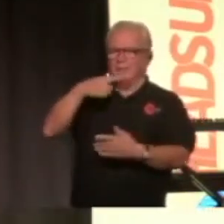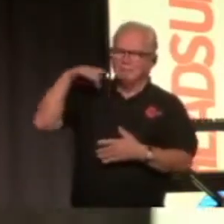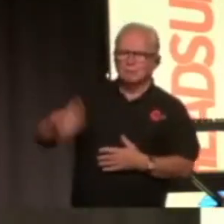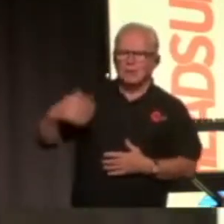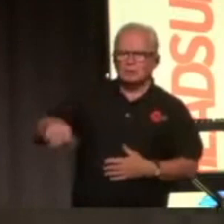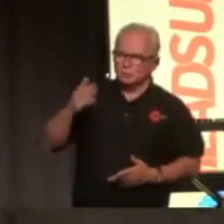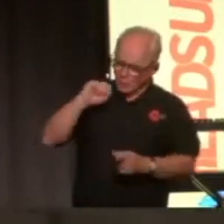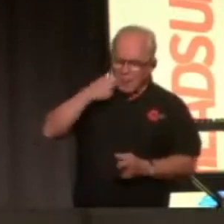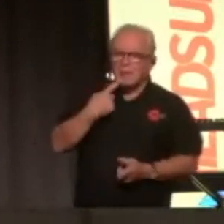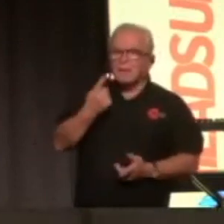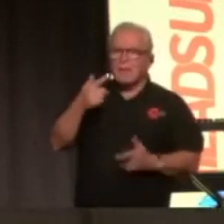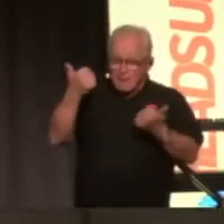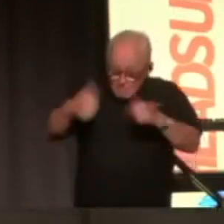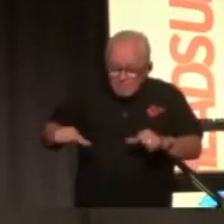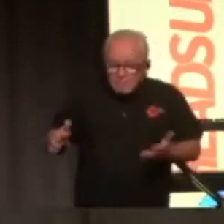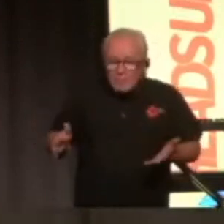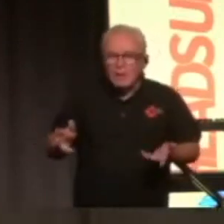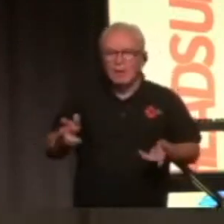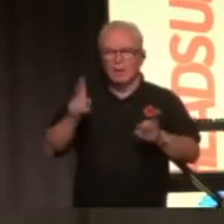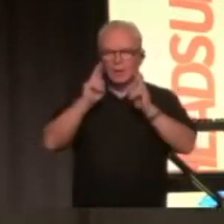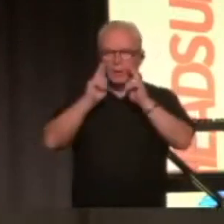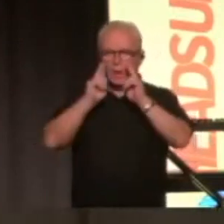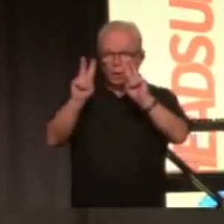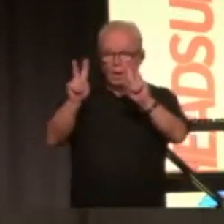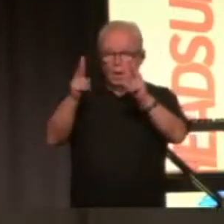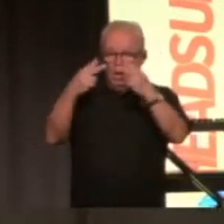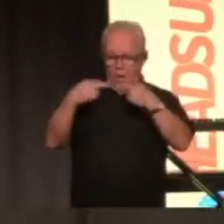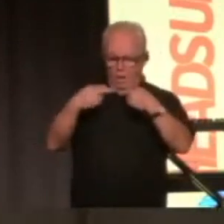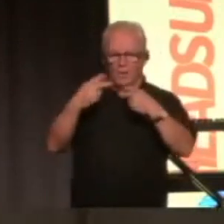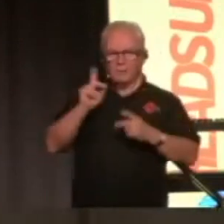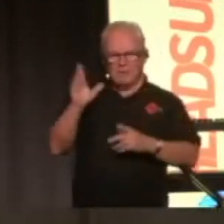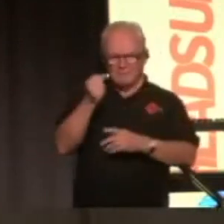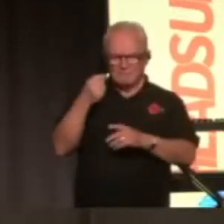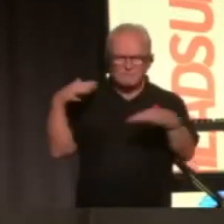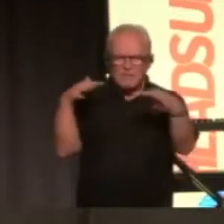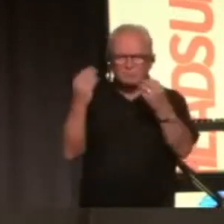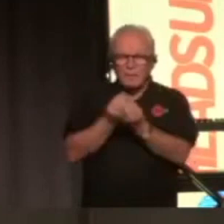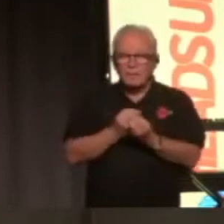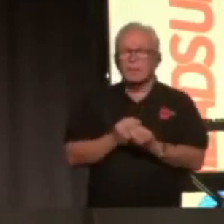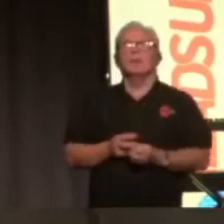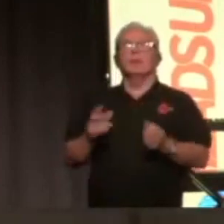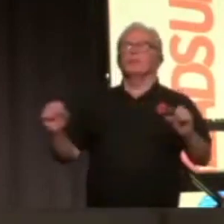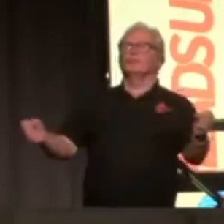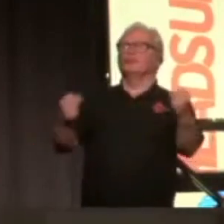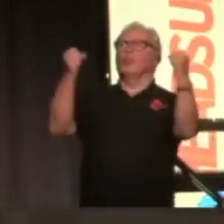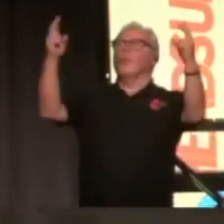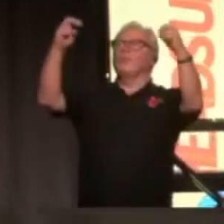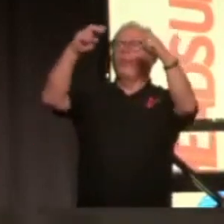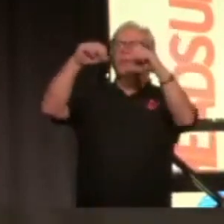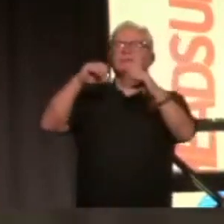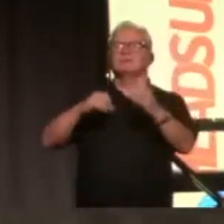fulfilled. Look at what we have to fight with. He says we're pulling down strongholds, casting down